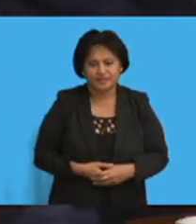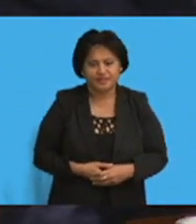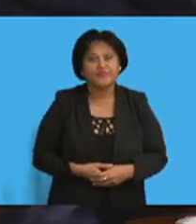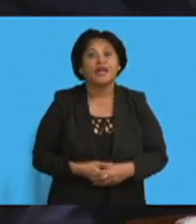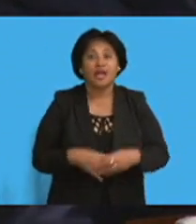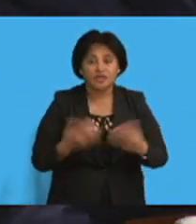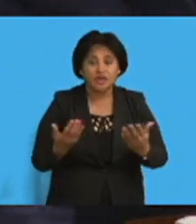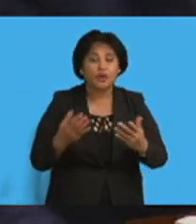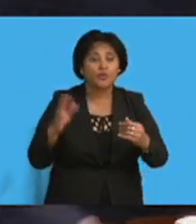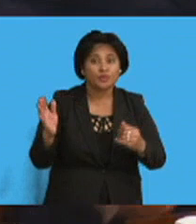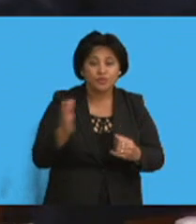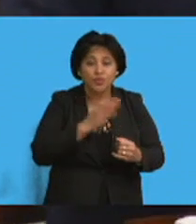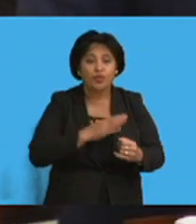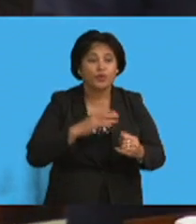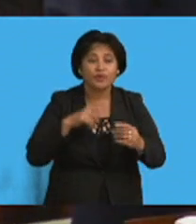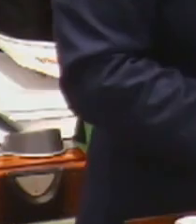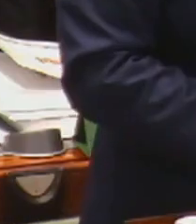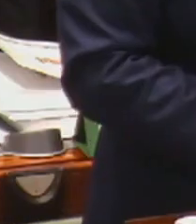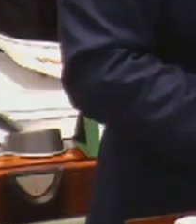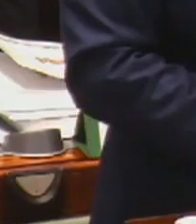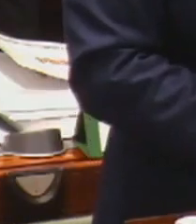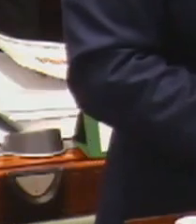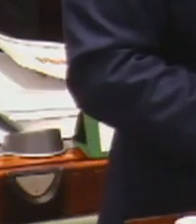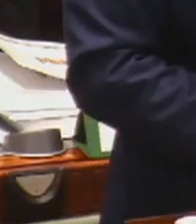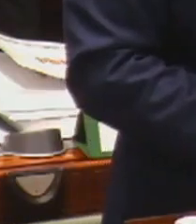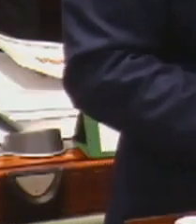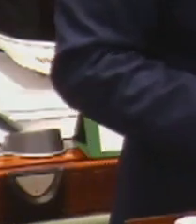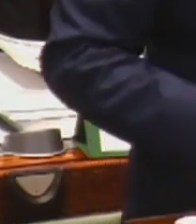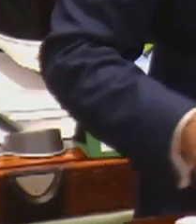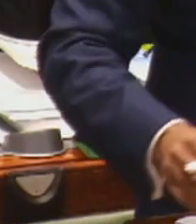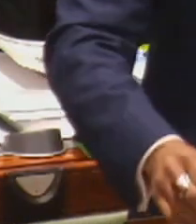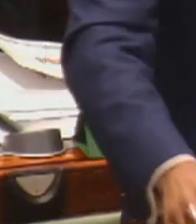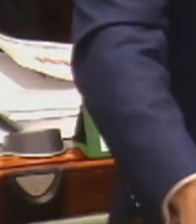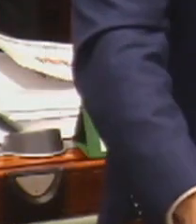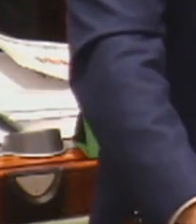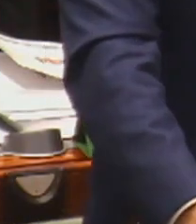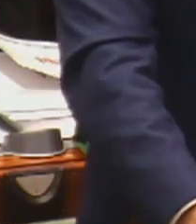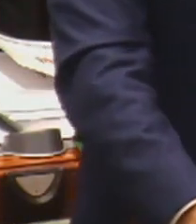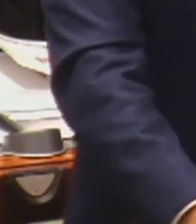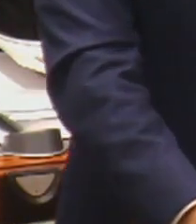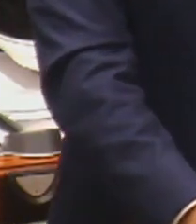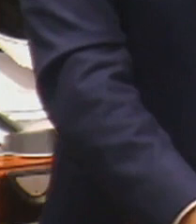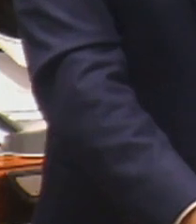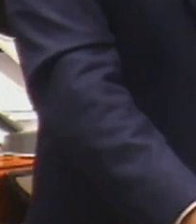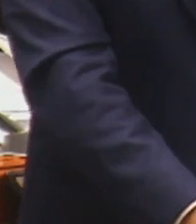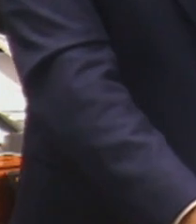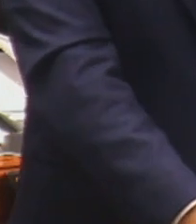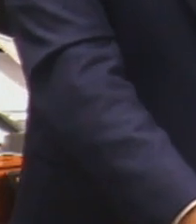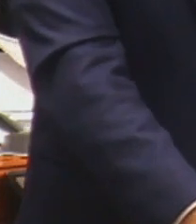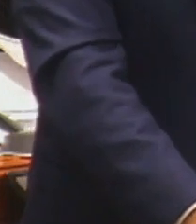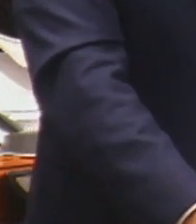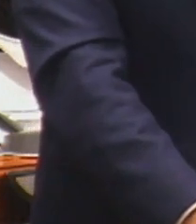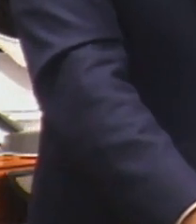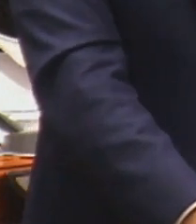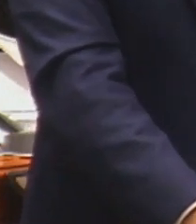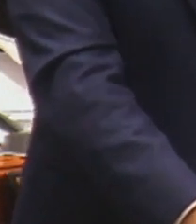Madam Speaker, we know that parents across Fiji want more for the children than they had for themselves. More opportunity, more prosperity, and particularly they want